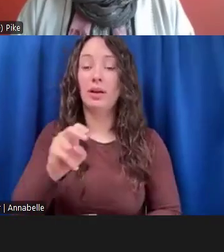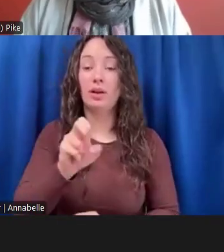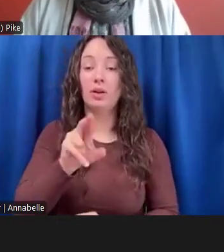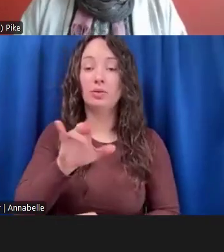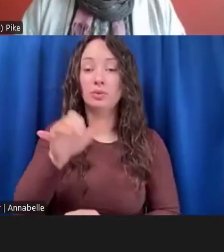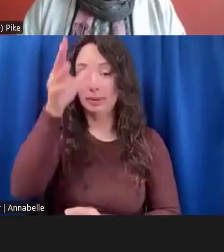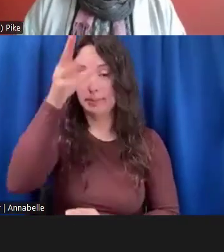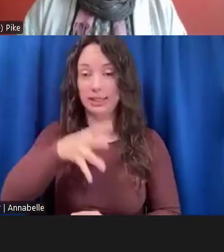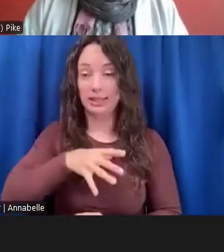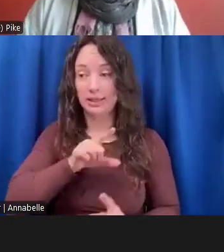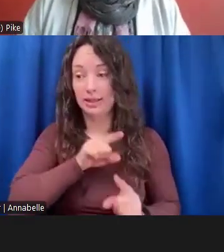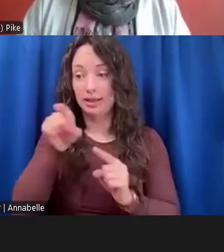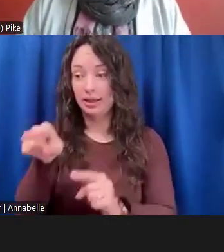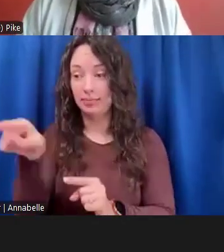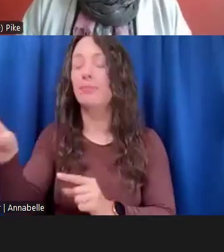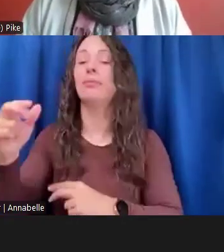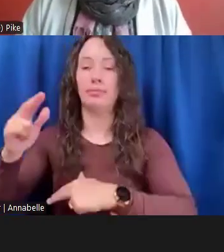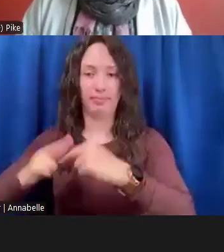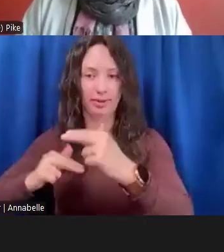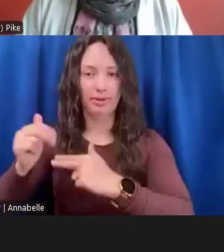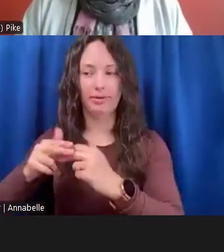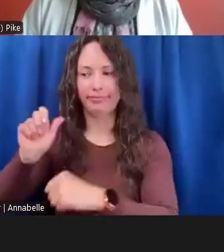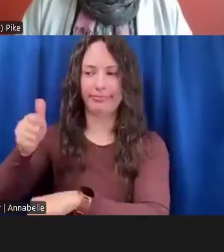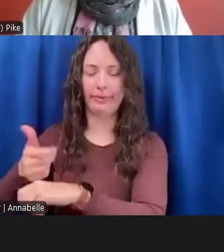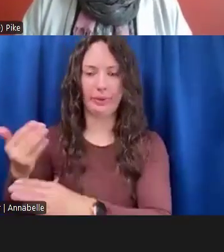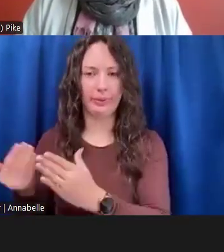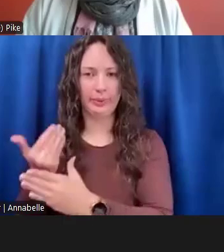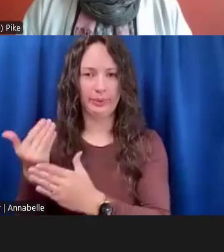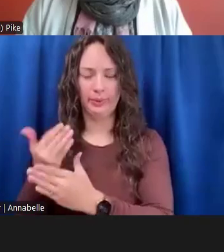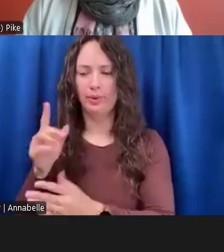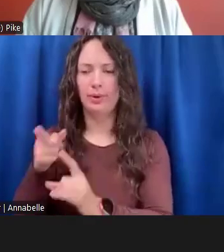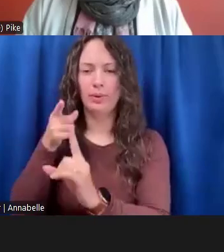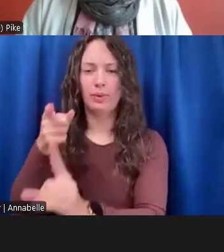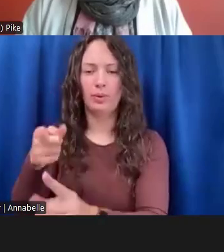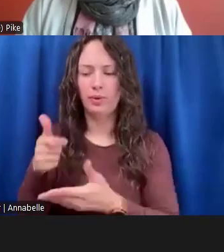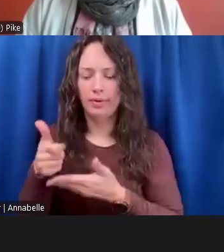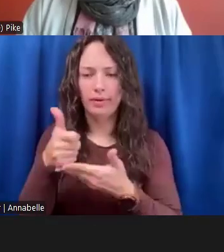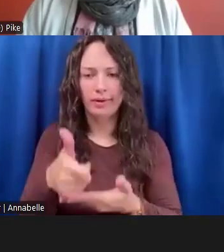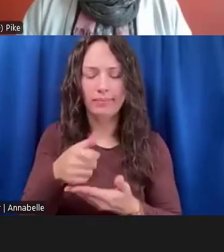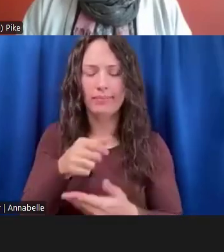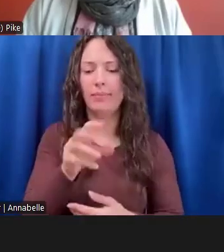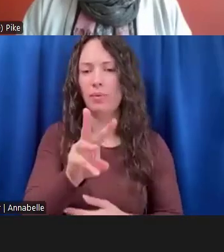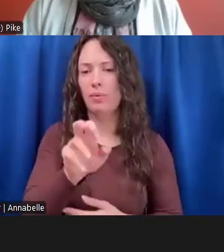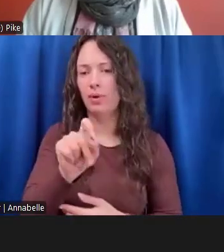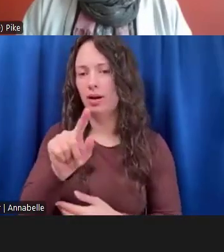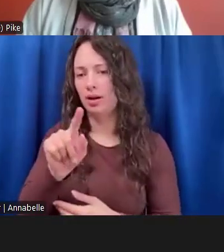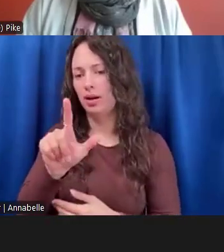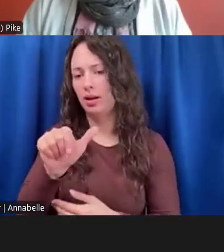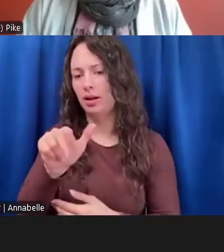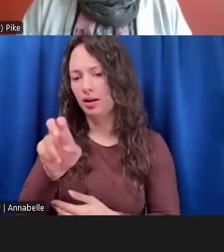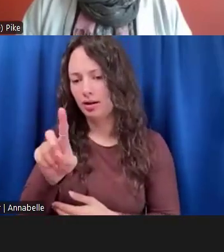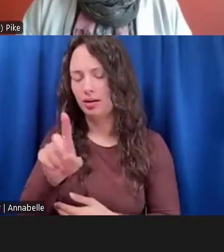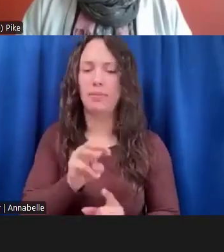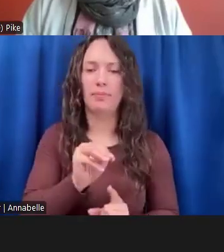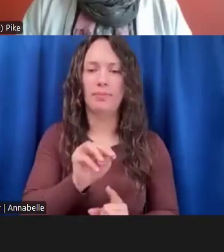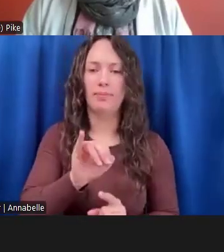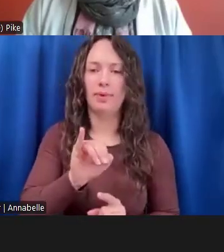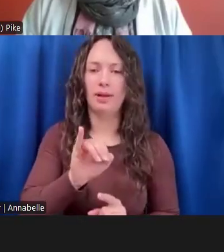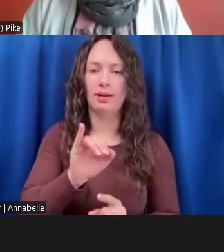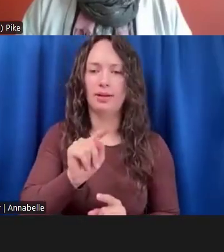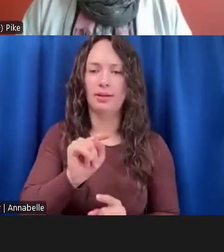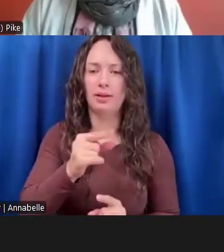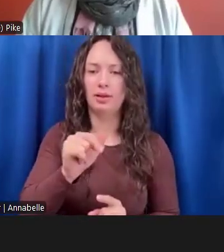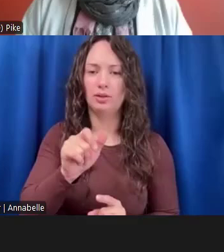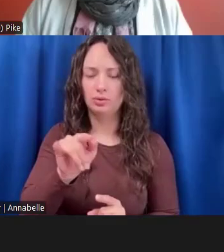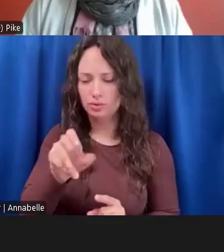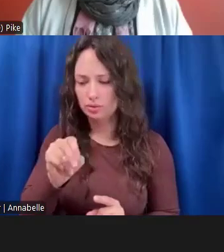building new nurseries to address things like wetland mitigation and forest mitigation. A lot of that due to